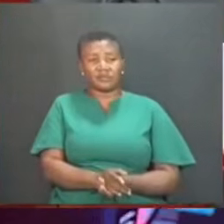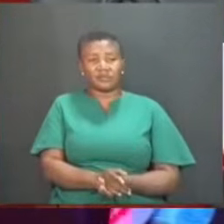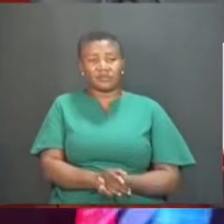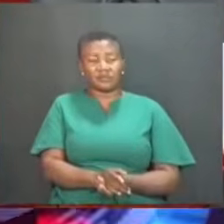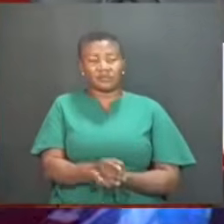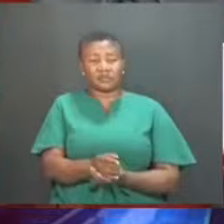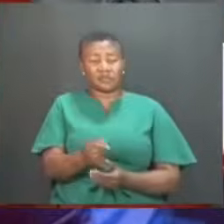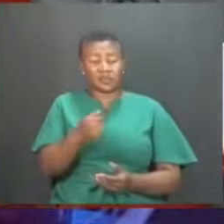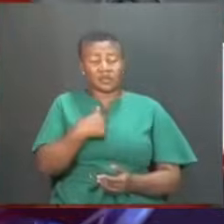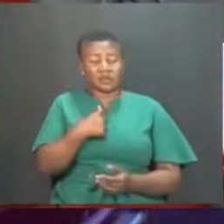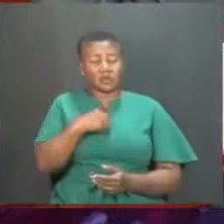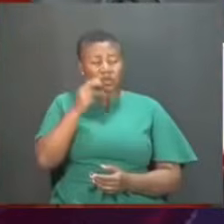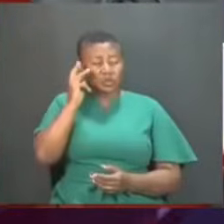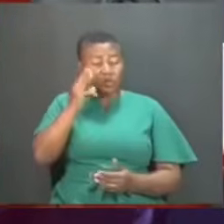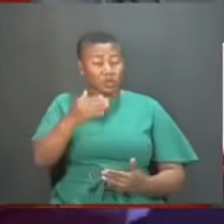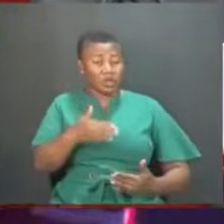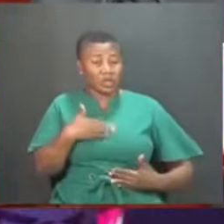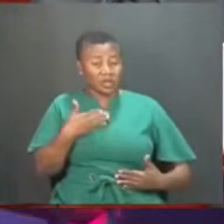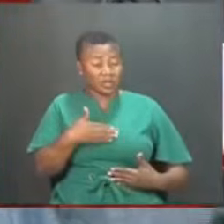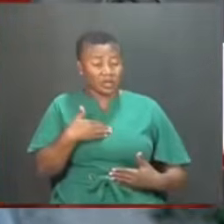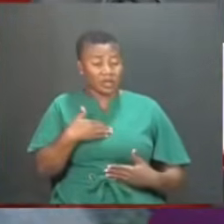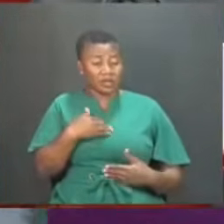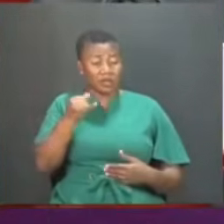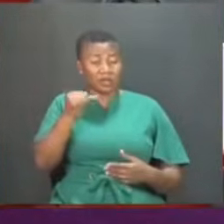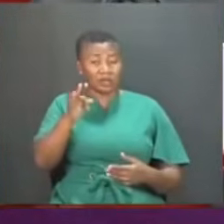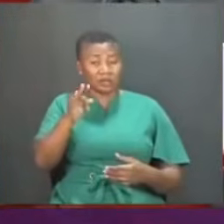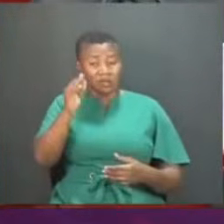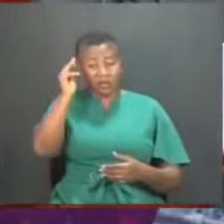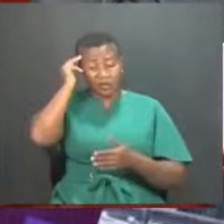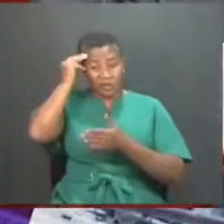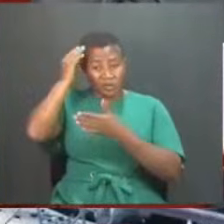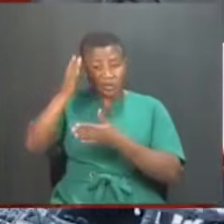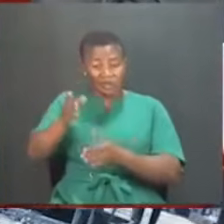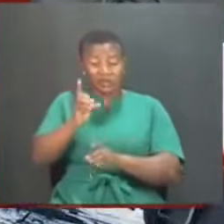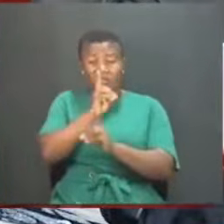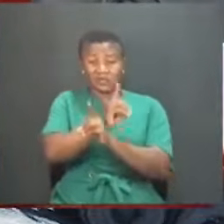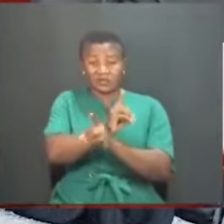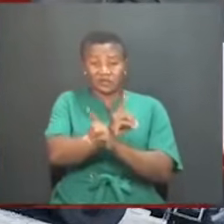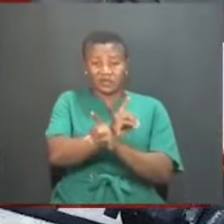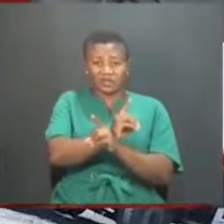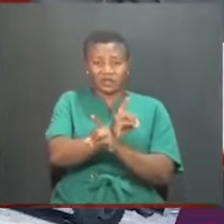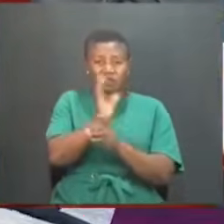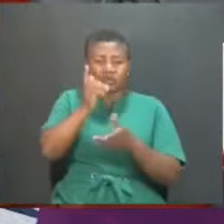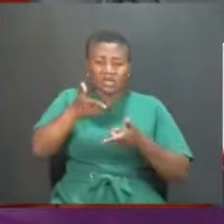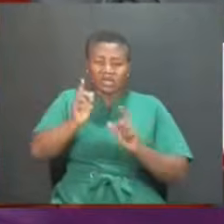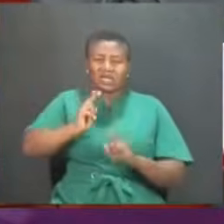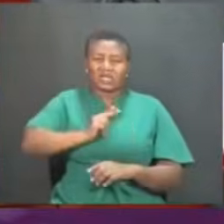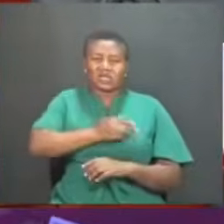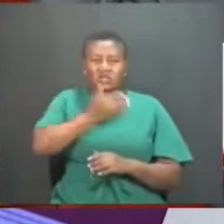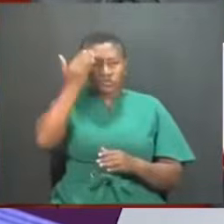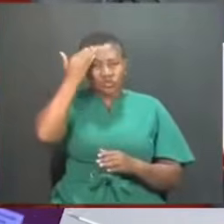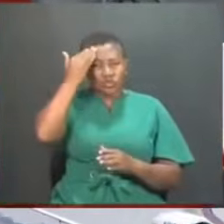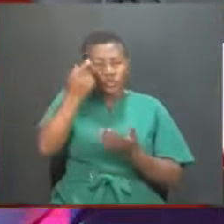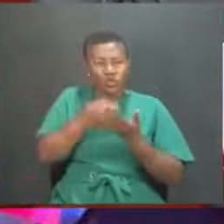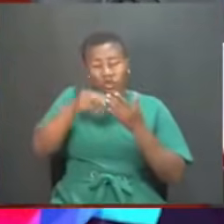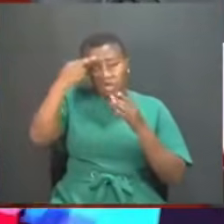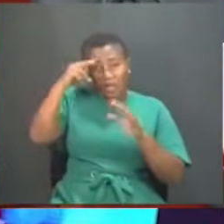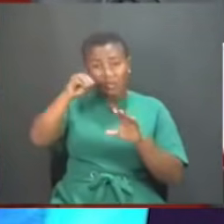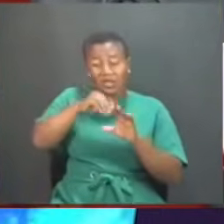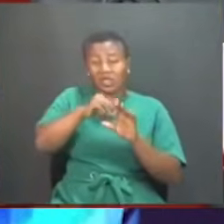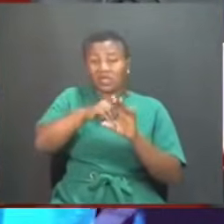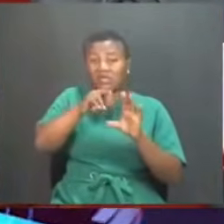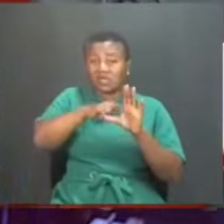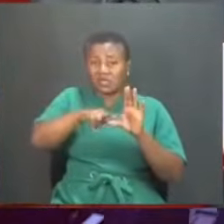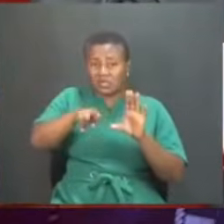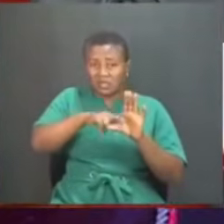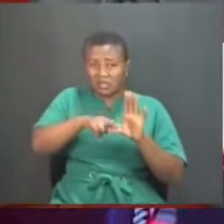I'll be very happy if the Minister of Defense will let us know in the other regions going forward what sort of measures are in place, that if any of